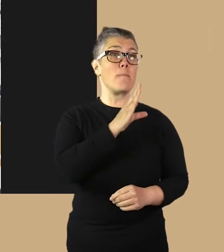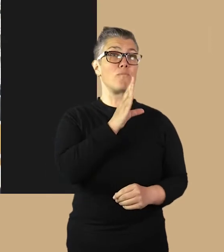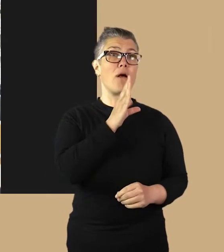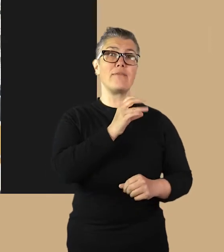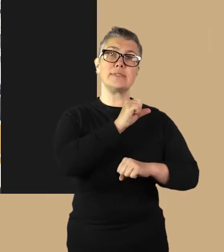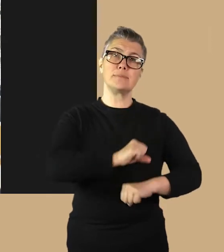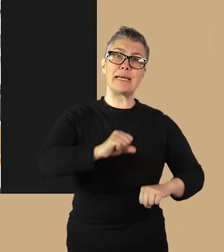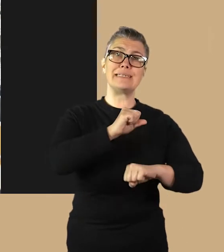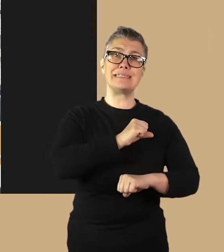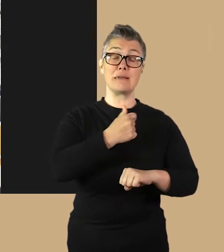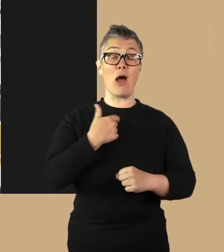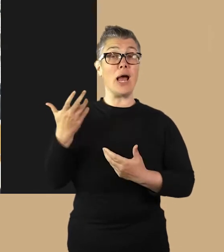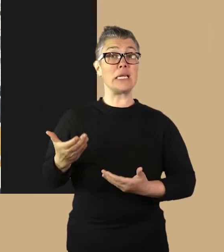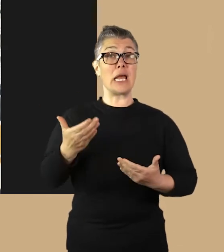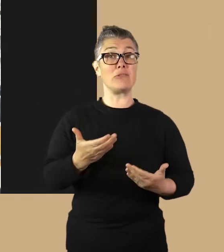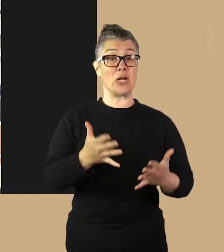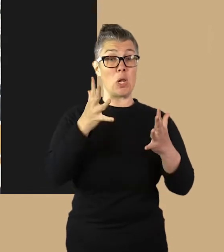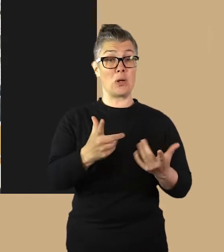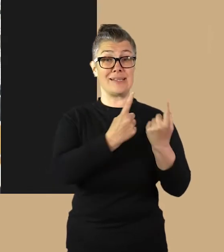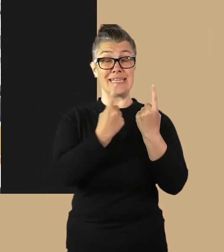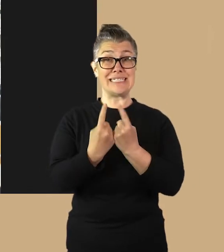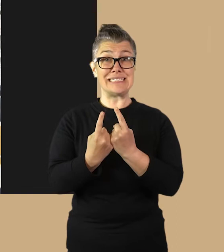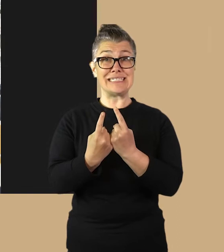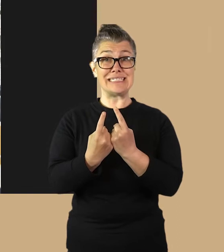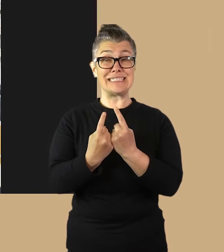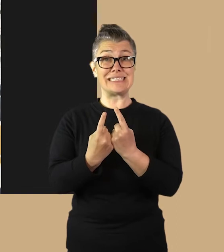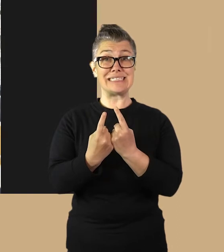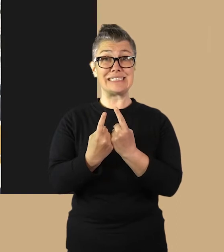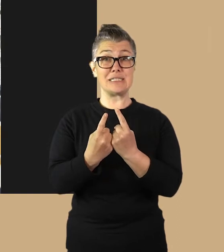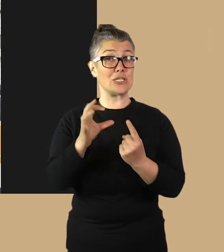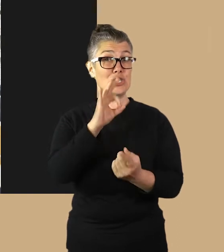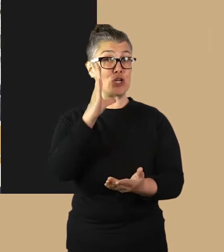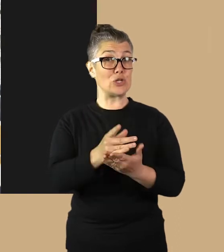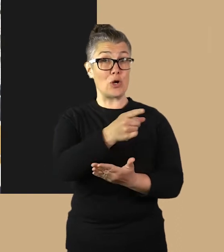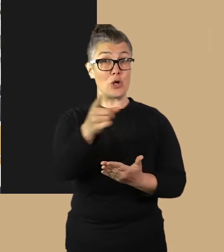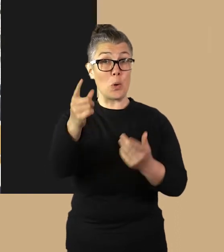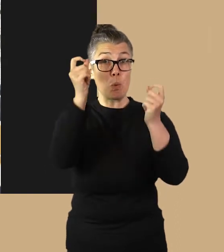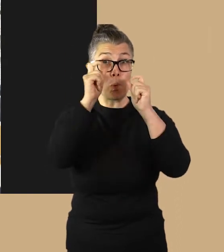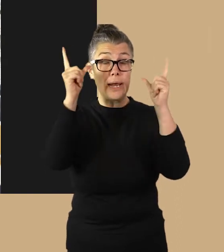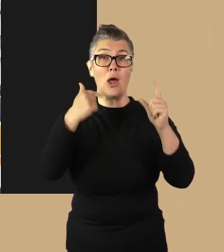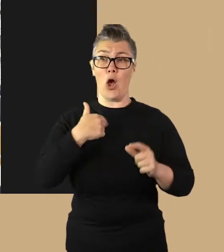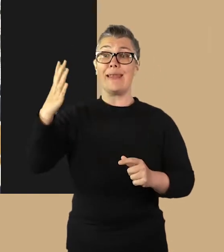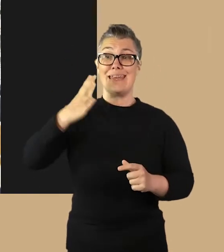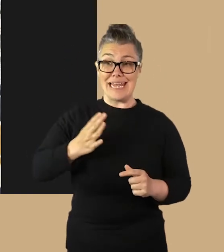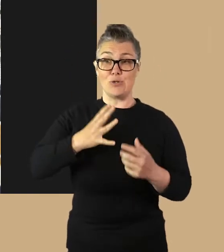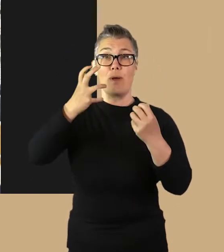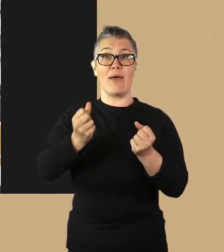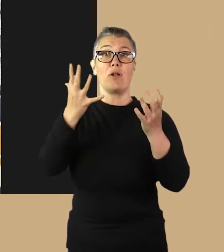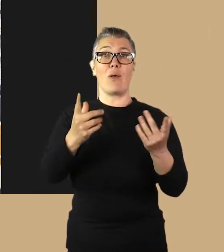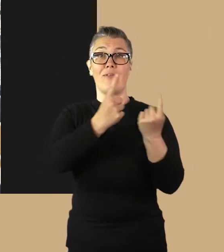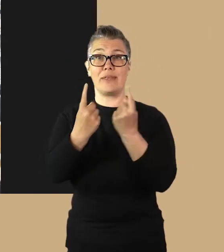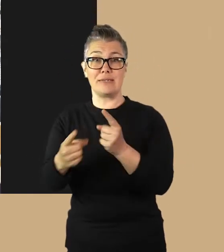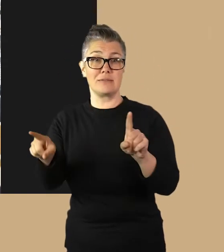uni, no private rest space, carrying around all my things. Because I'm not sure if